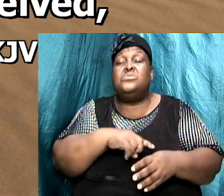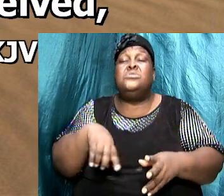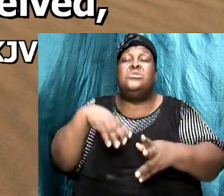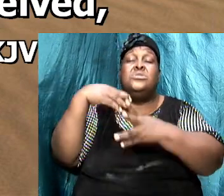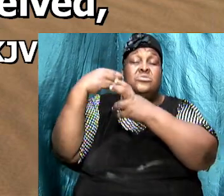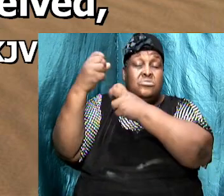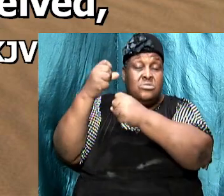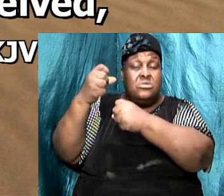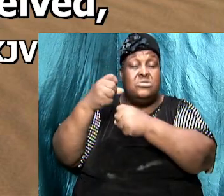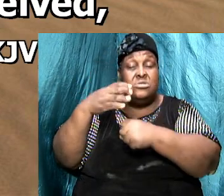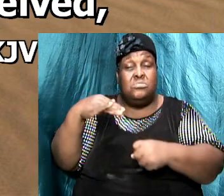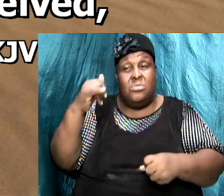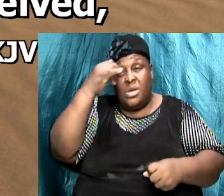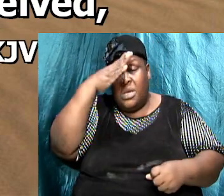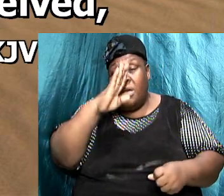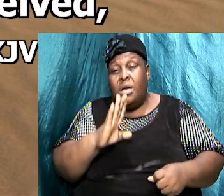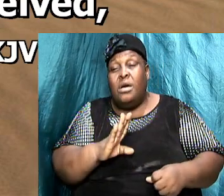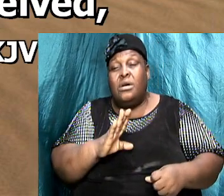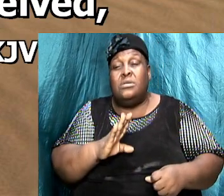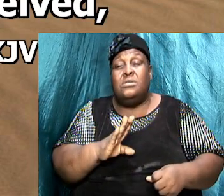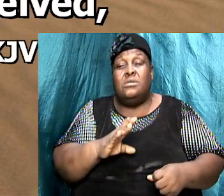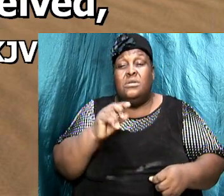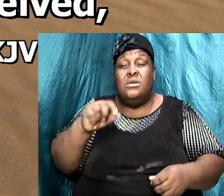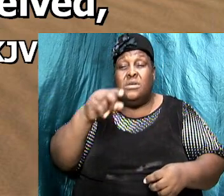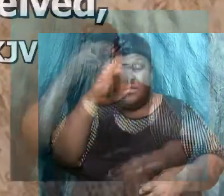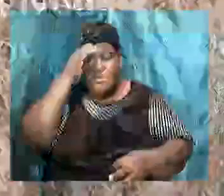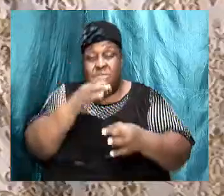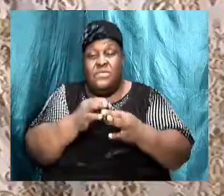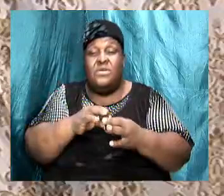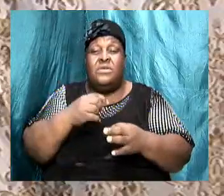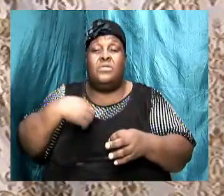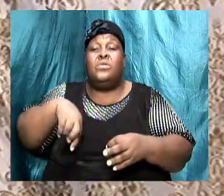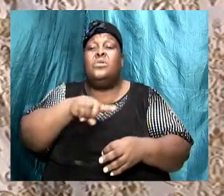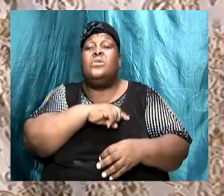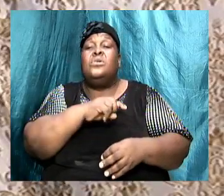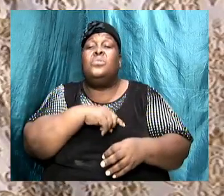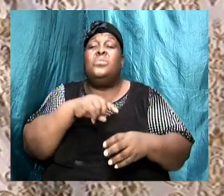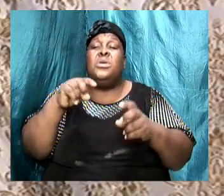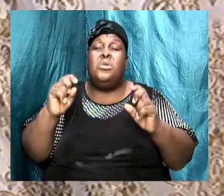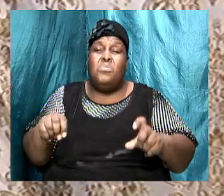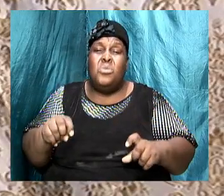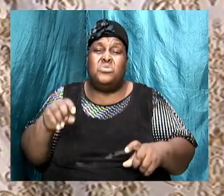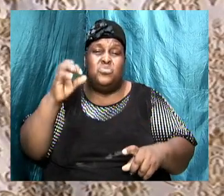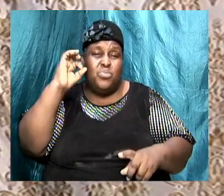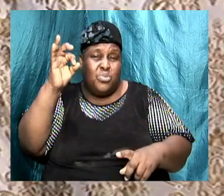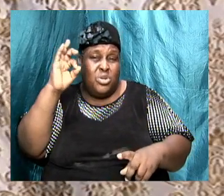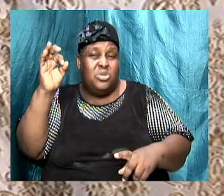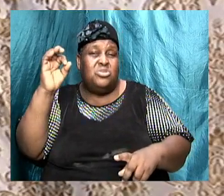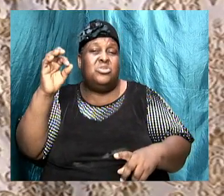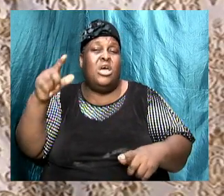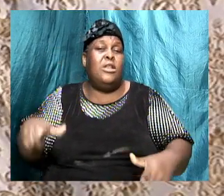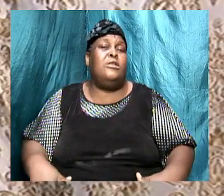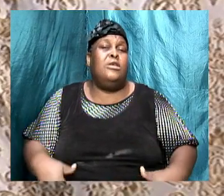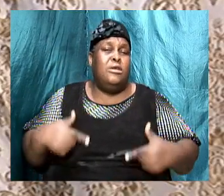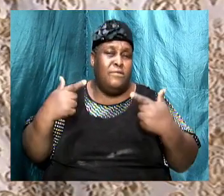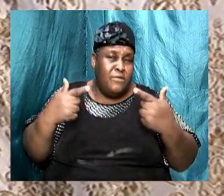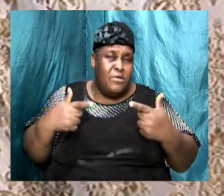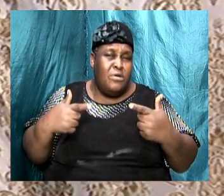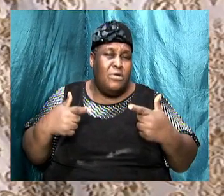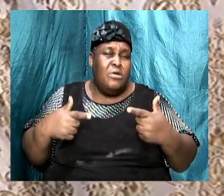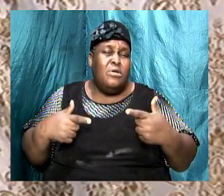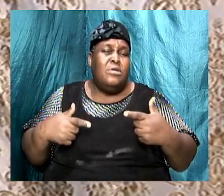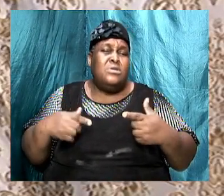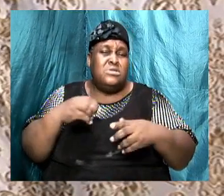by God, this faith that we must contend for, is grounded in Jesus Christ. He is the